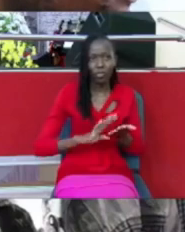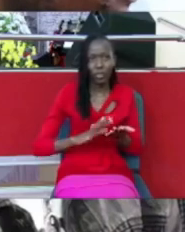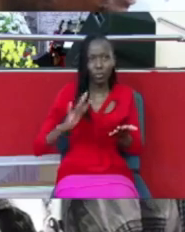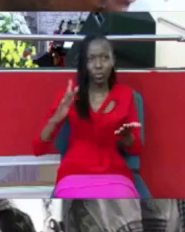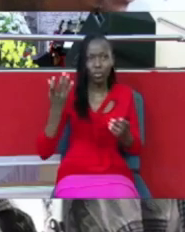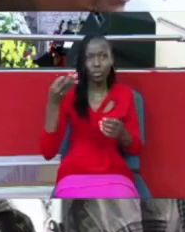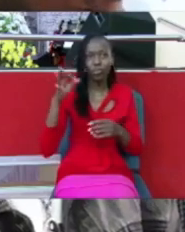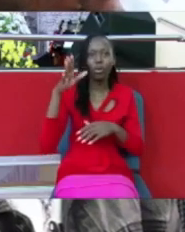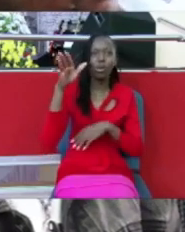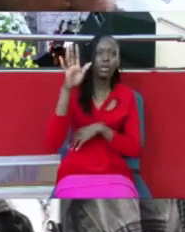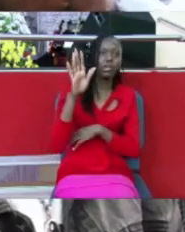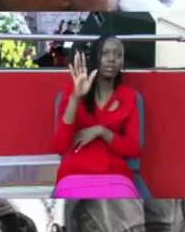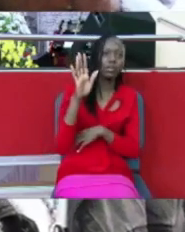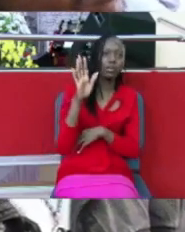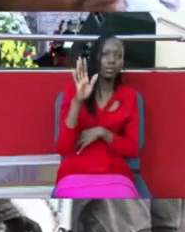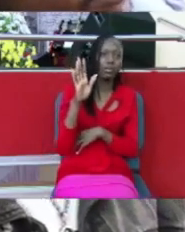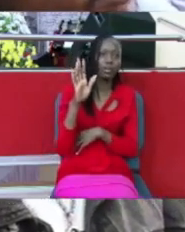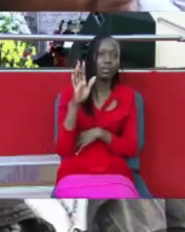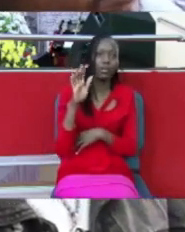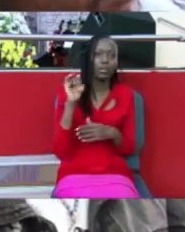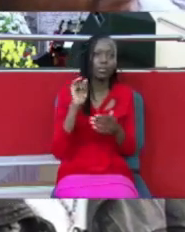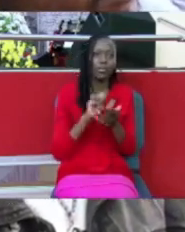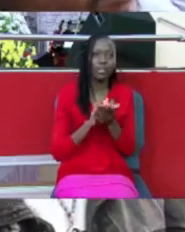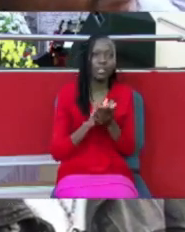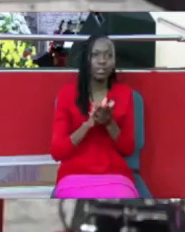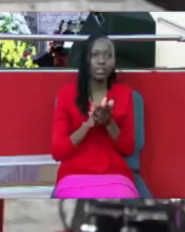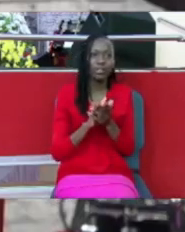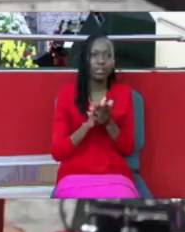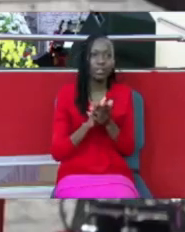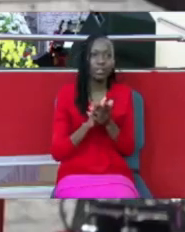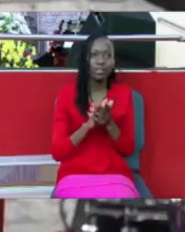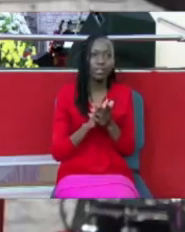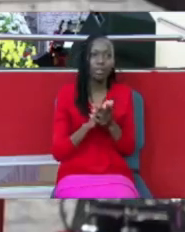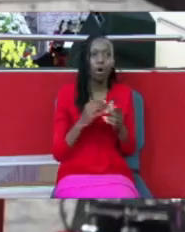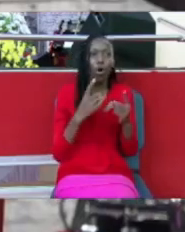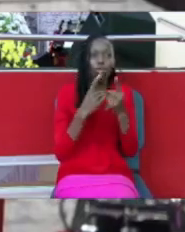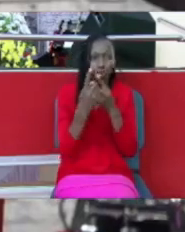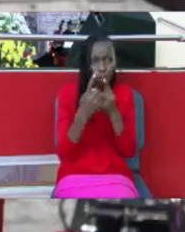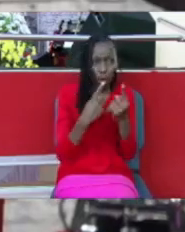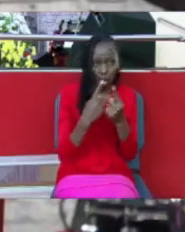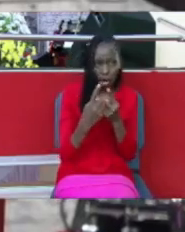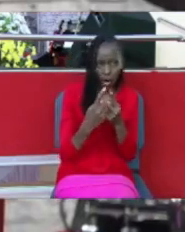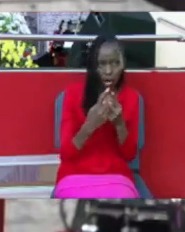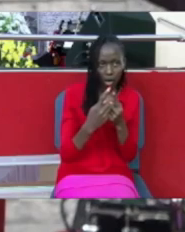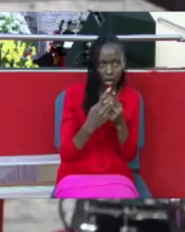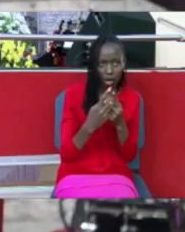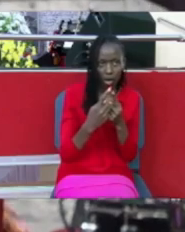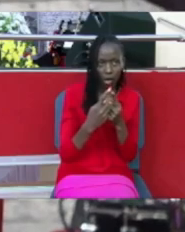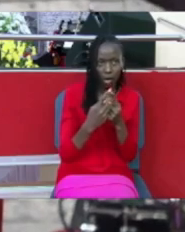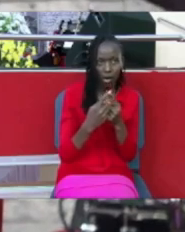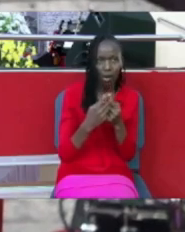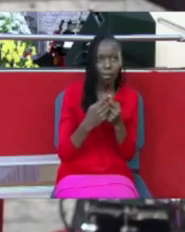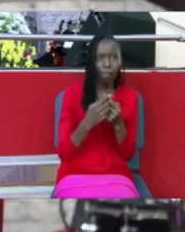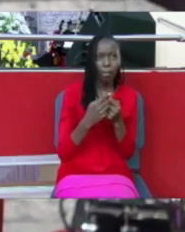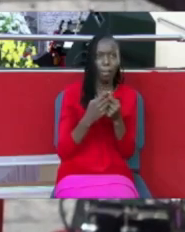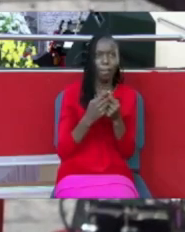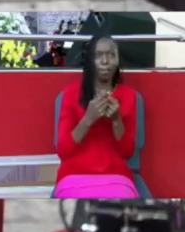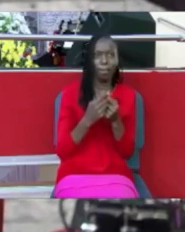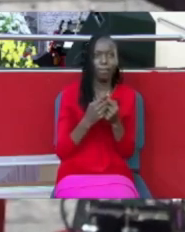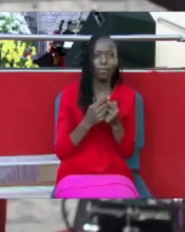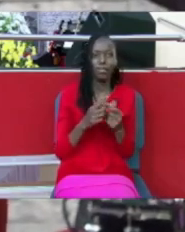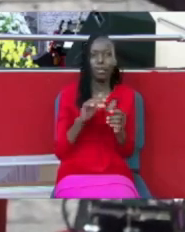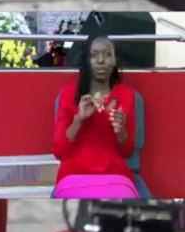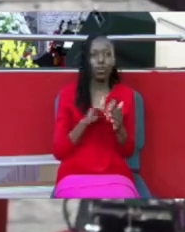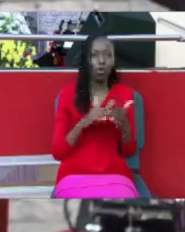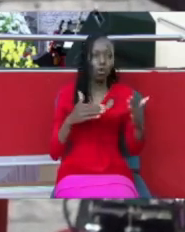Hadi kwa utukufu wa Mungu. And that way. Na hivyo. You will make your way prosperous. Utafanya njia zako ziwe za ufanisi. There is no